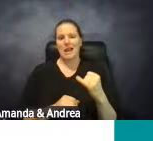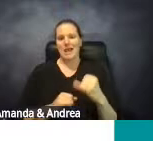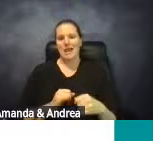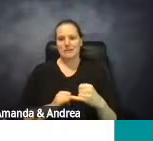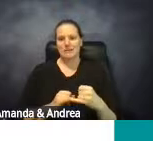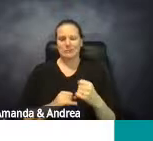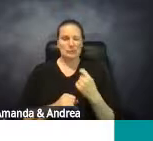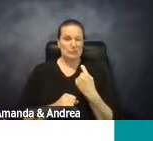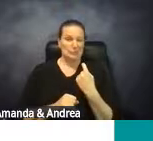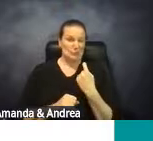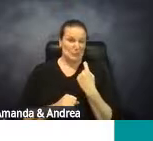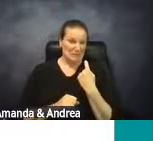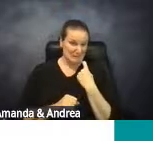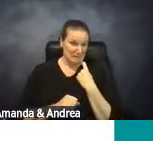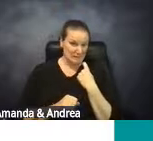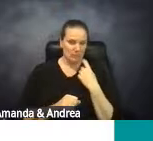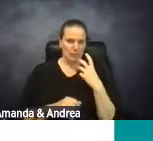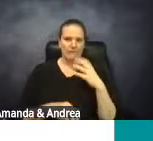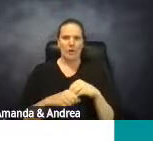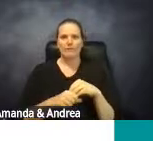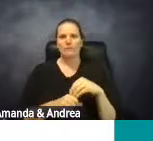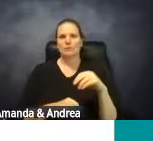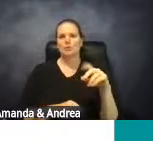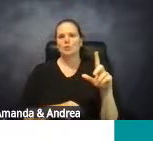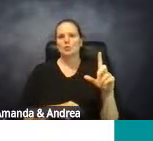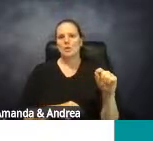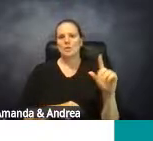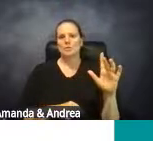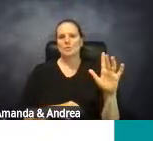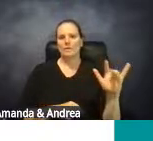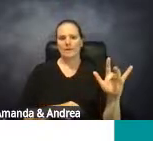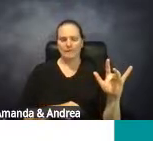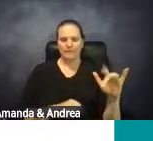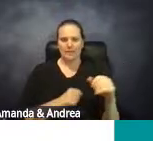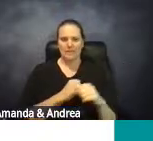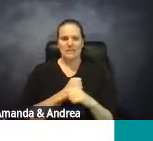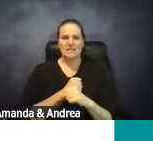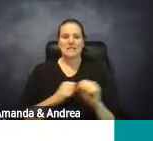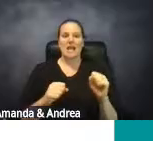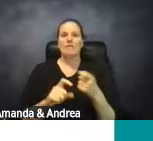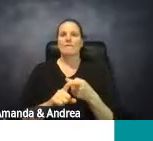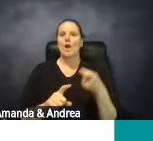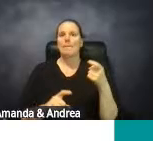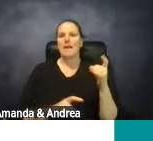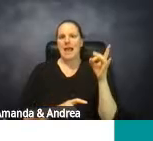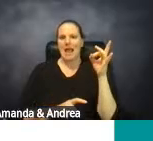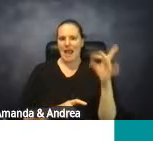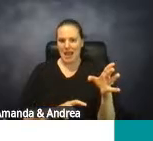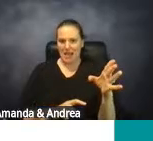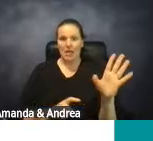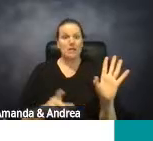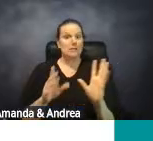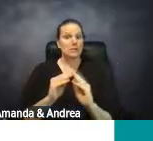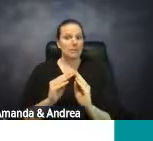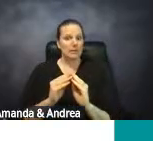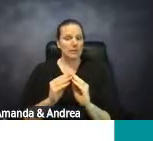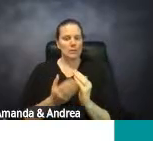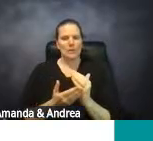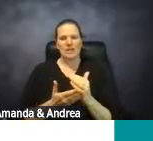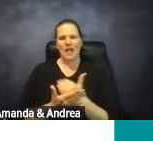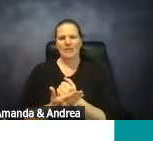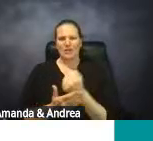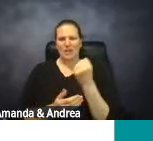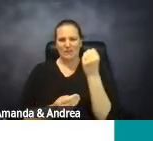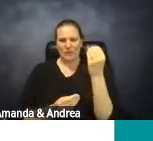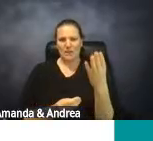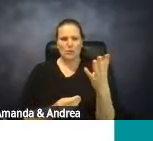most recently, we participated in the 2025 Safe from Hate Summit, where we gathered information on what